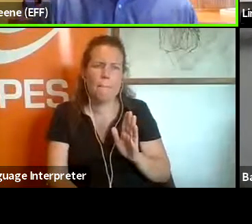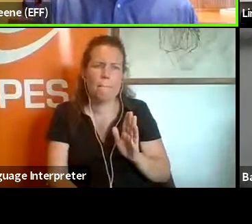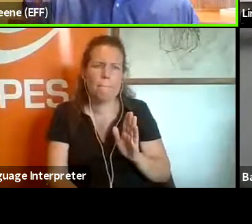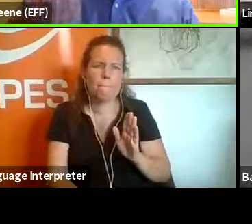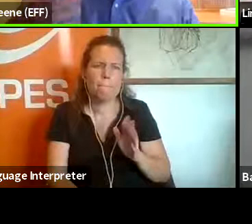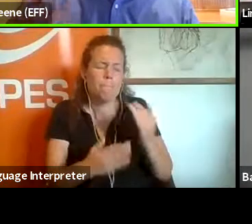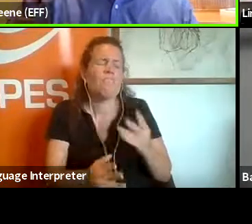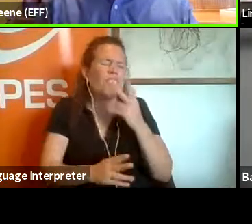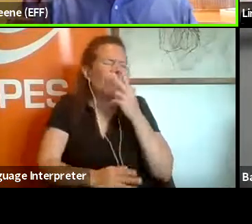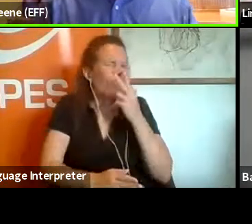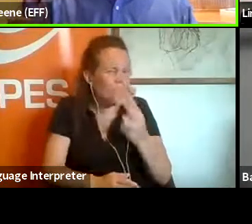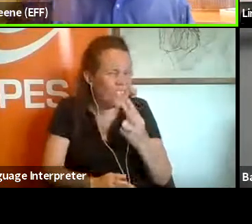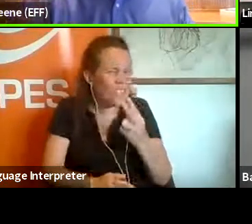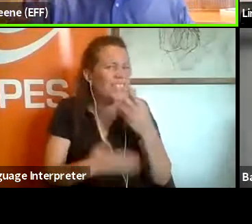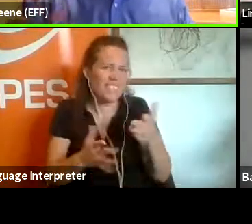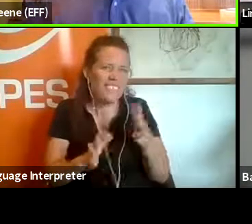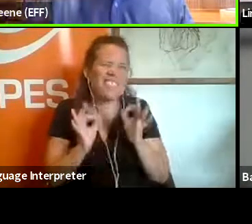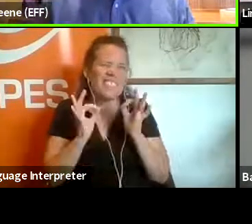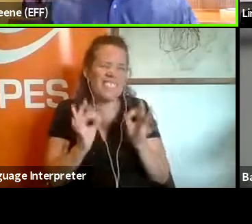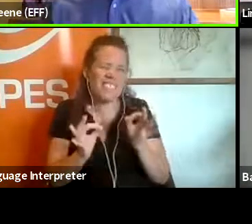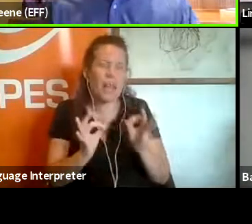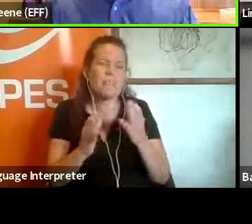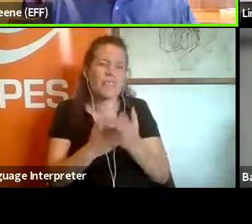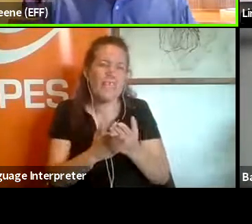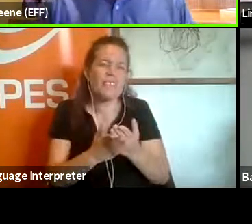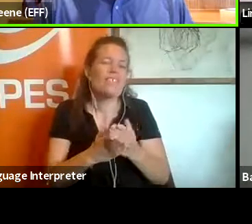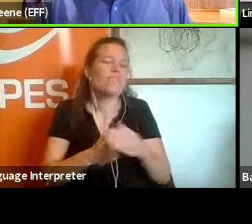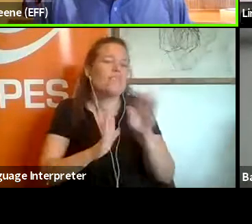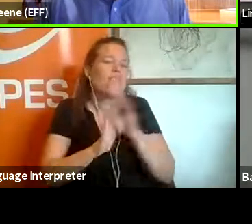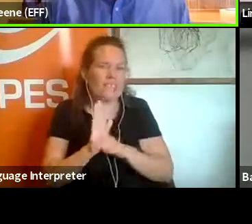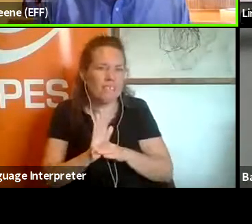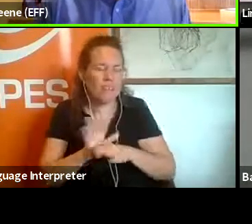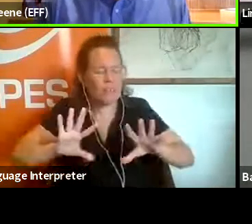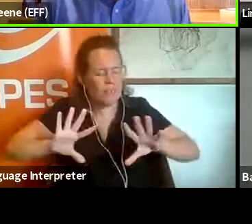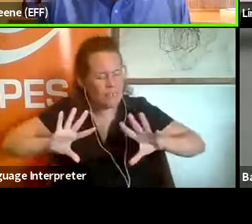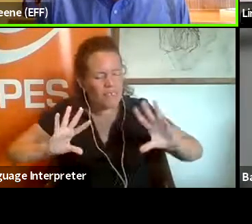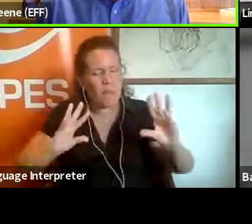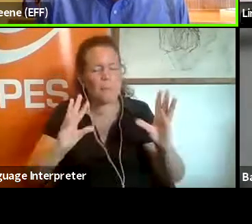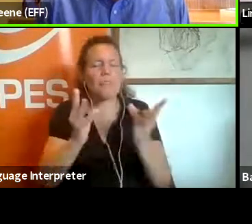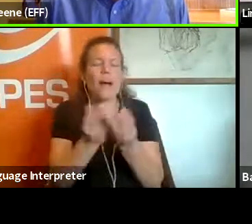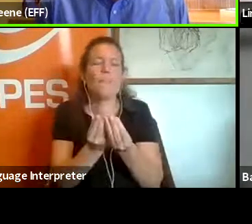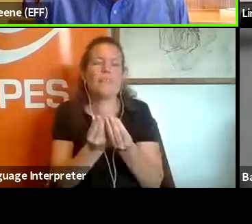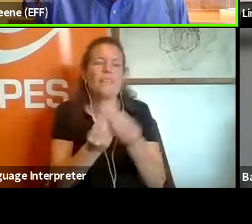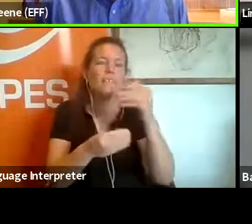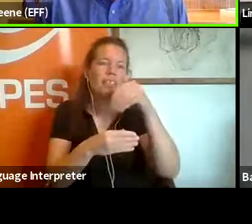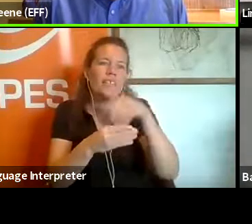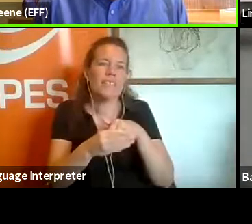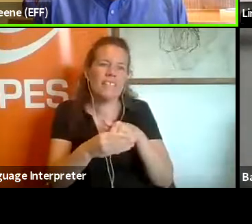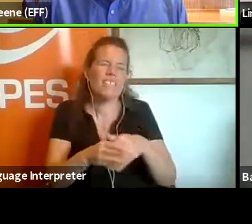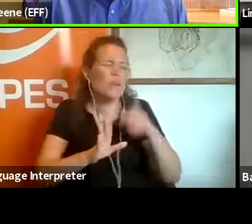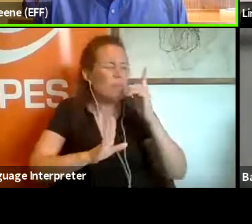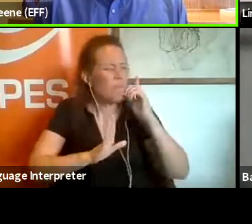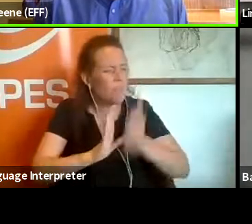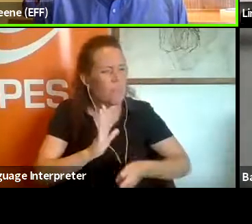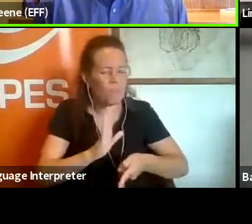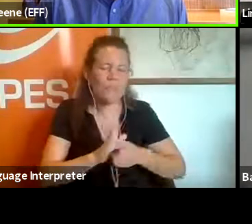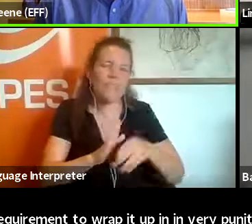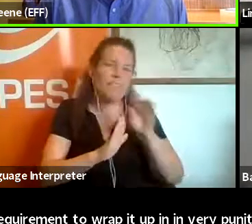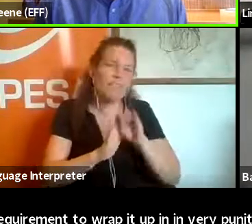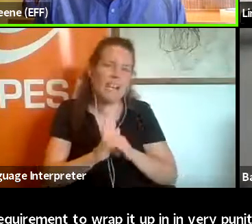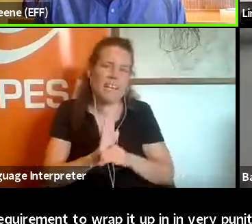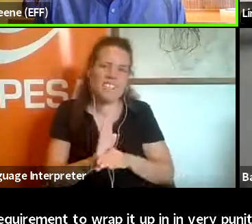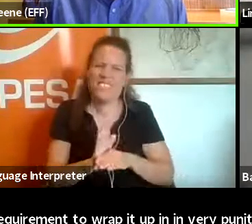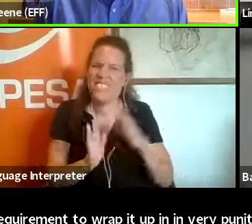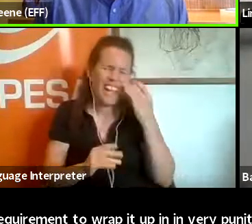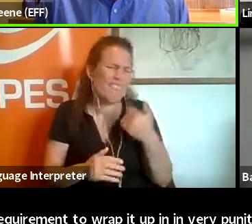of requirements wrapped up in very punitive measures, which I think tend to have